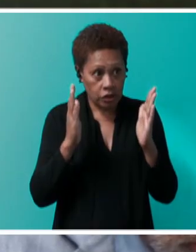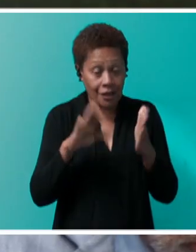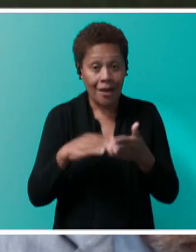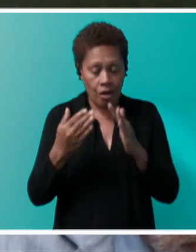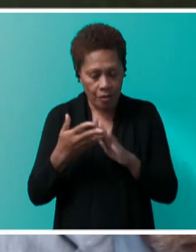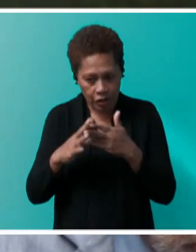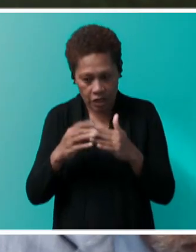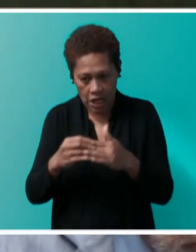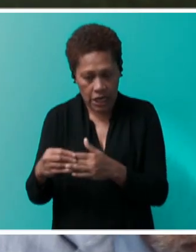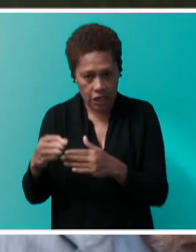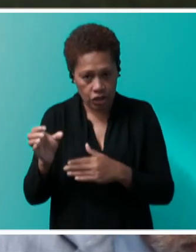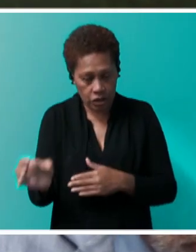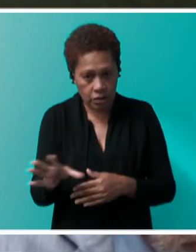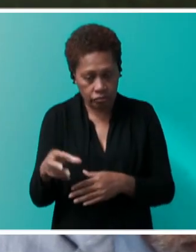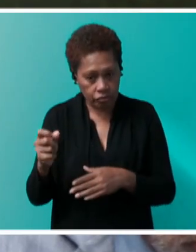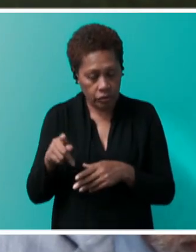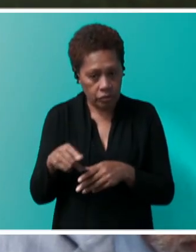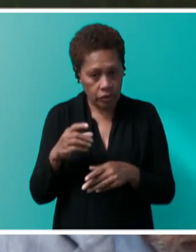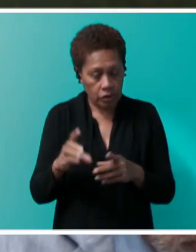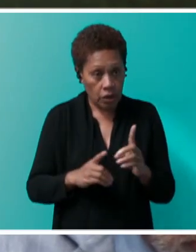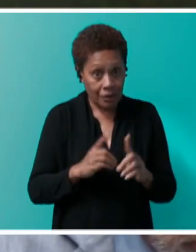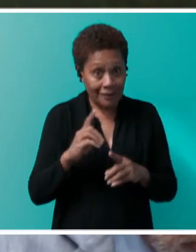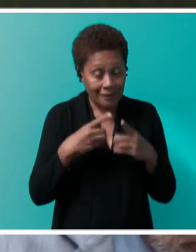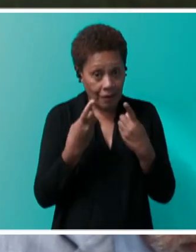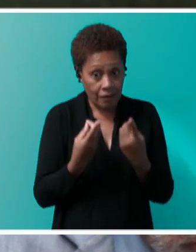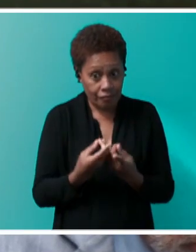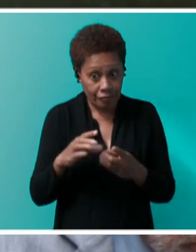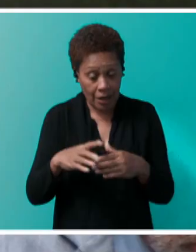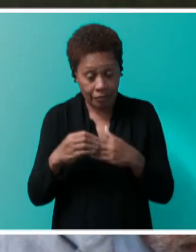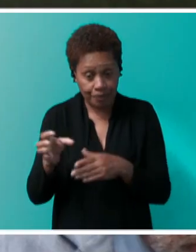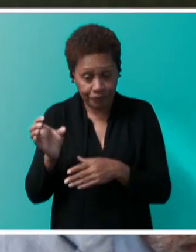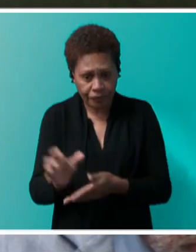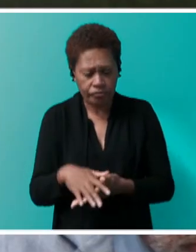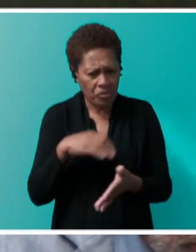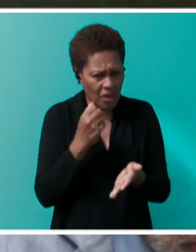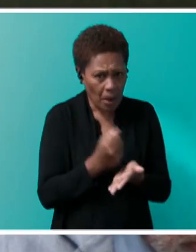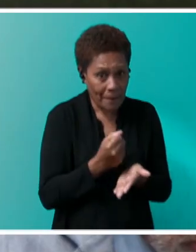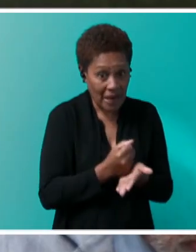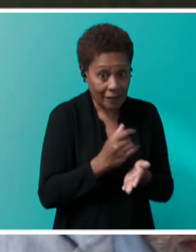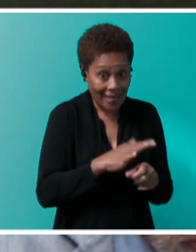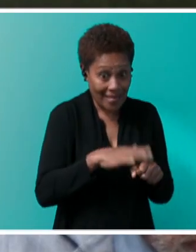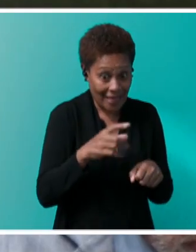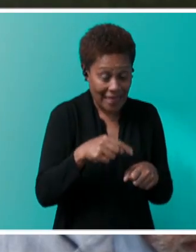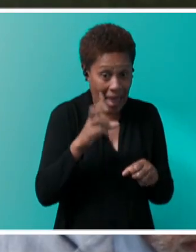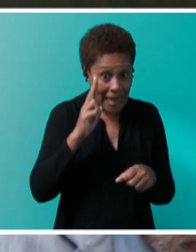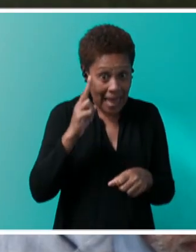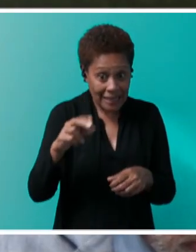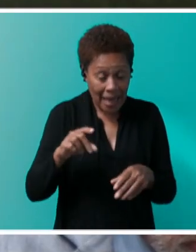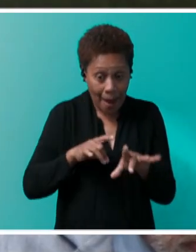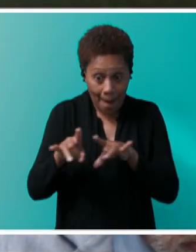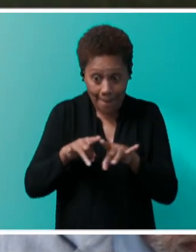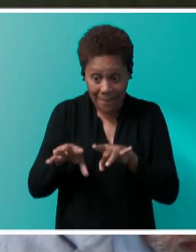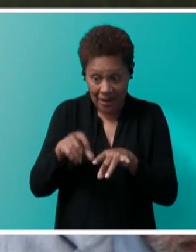leaders, development partners, and child-focused organizations to ensure that National Action Plan is comprehensive, culturally